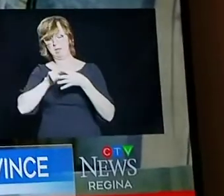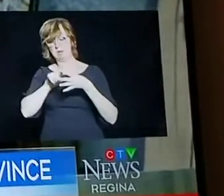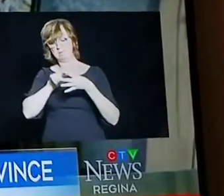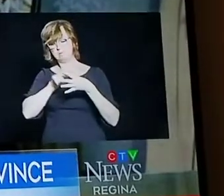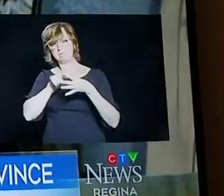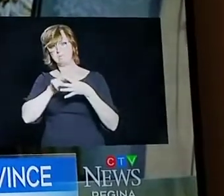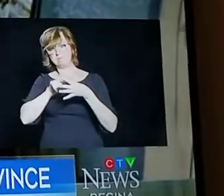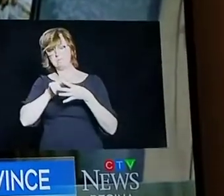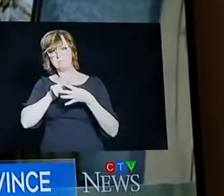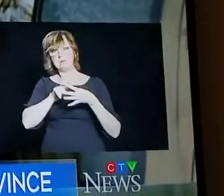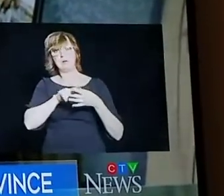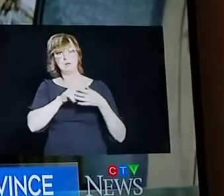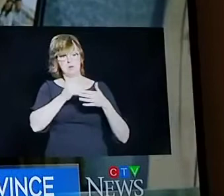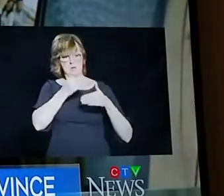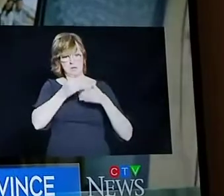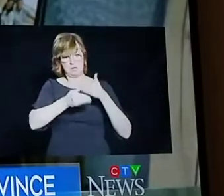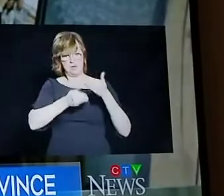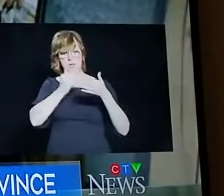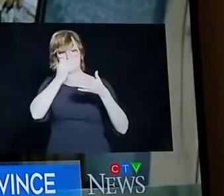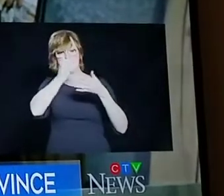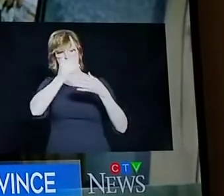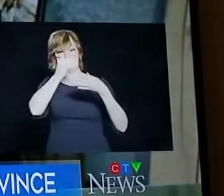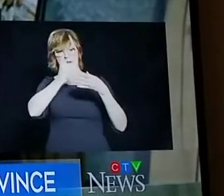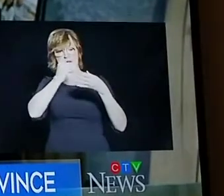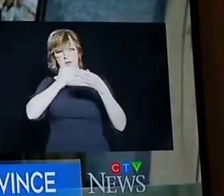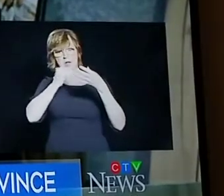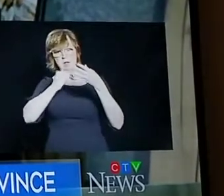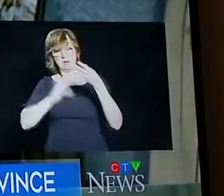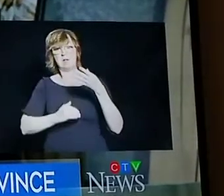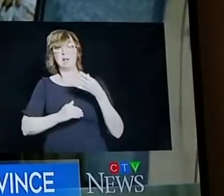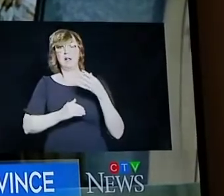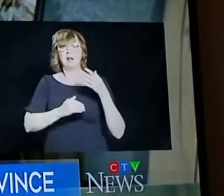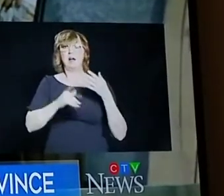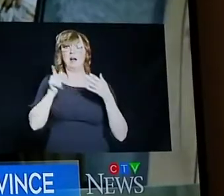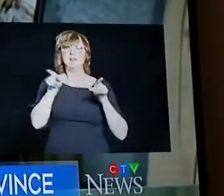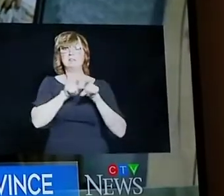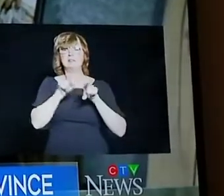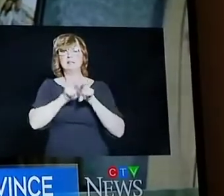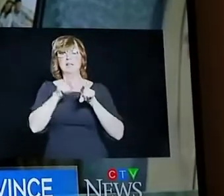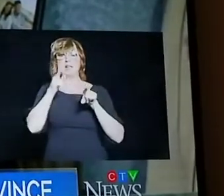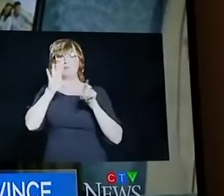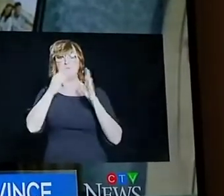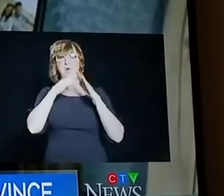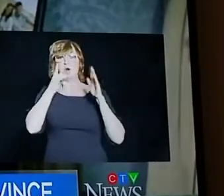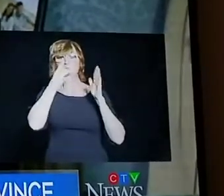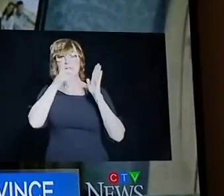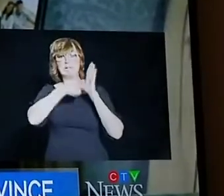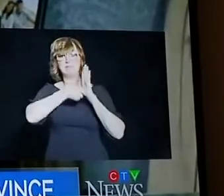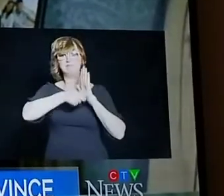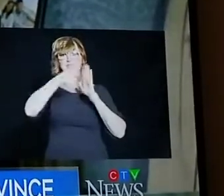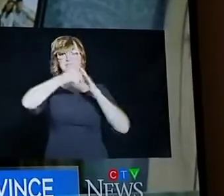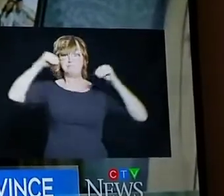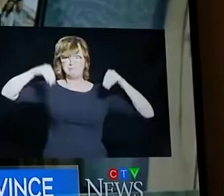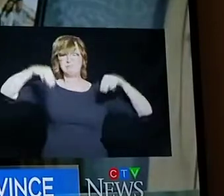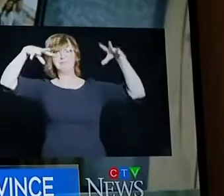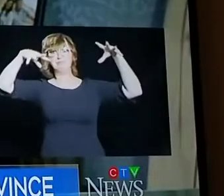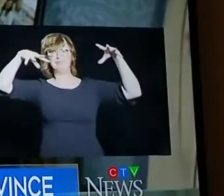process. It's not like flipping on a light switch. If anything, it's more like a dimmer switch that's been turned